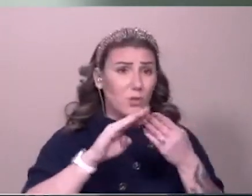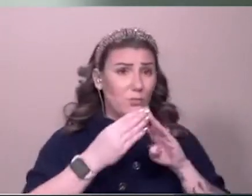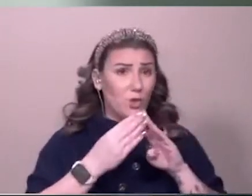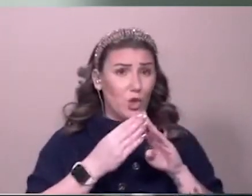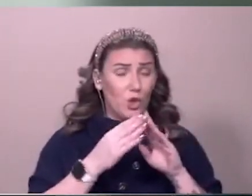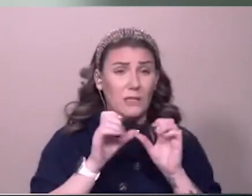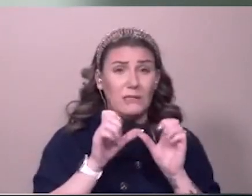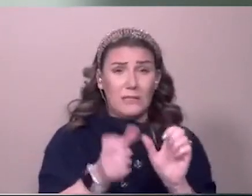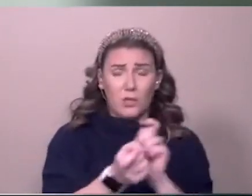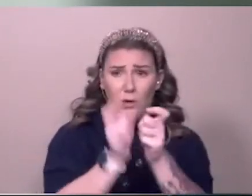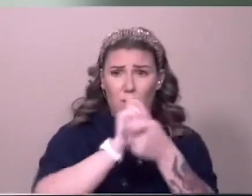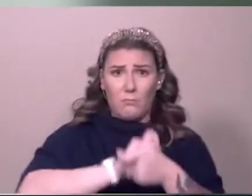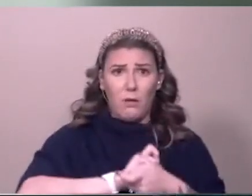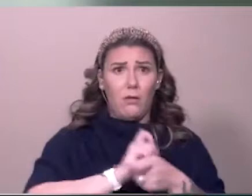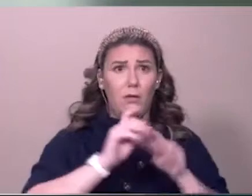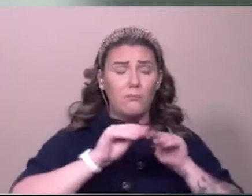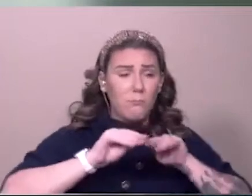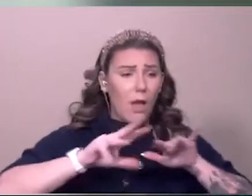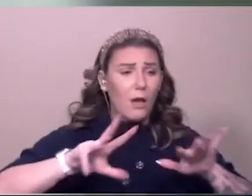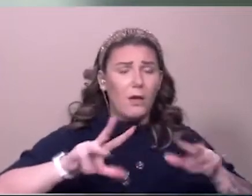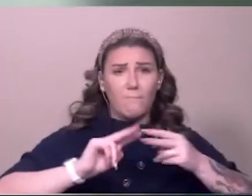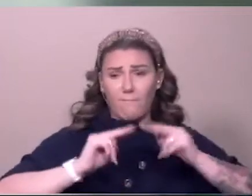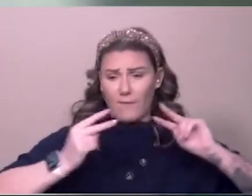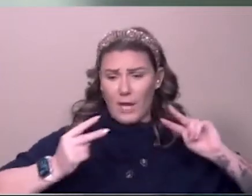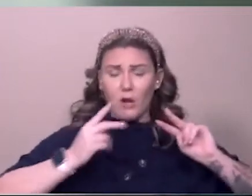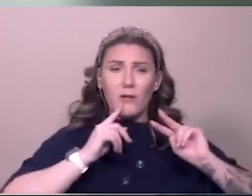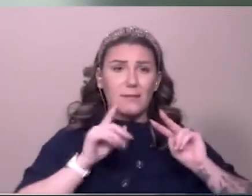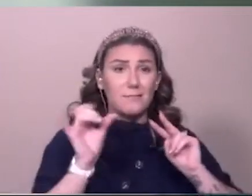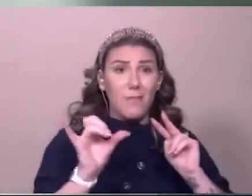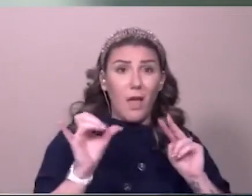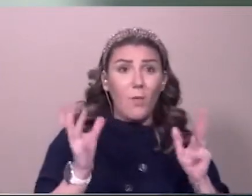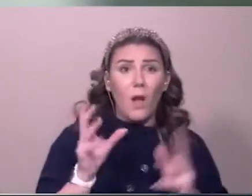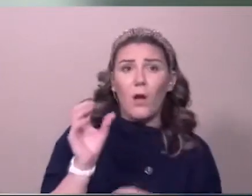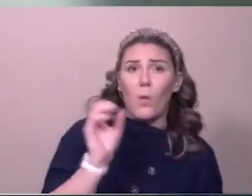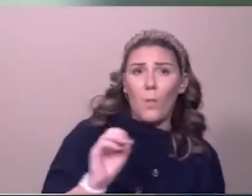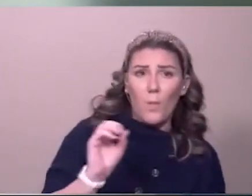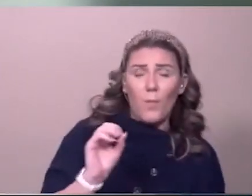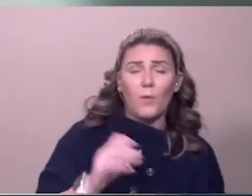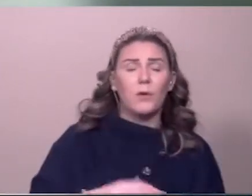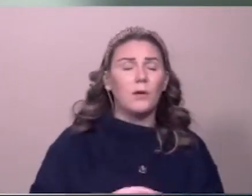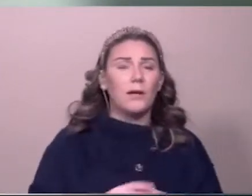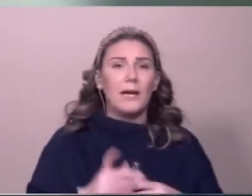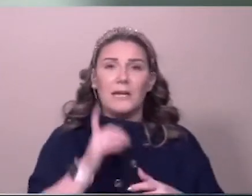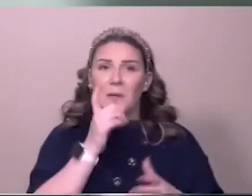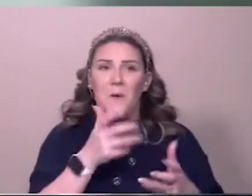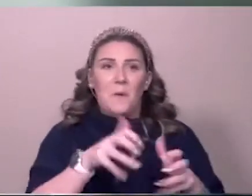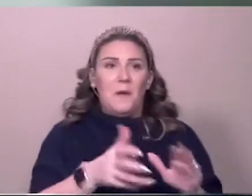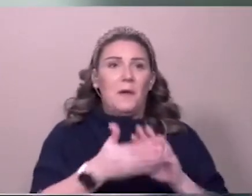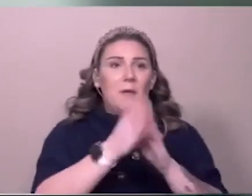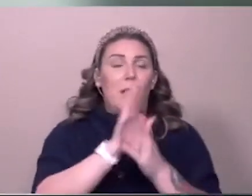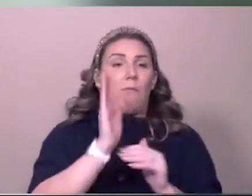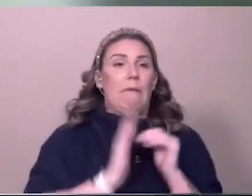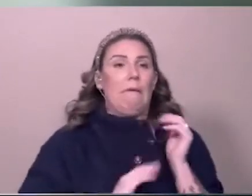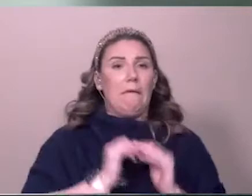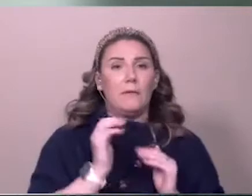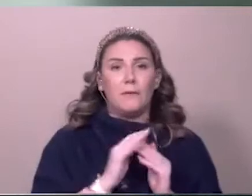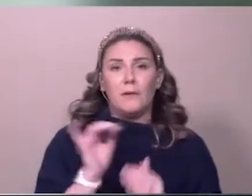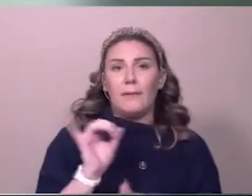and continue to throw out variants like Omicron. So I don't want to get too comfortable. And again, like